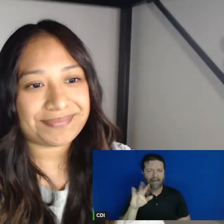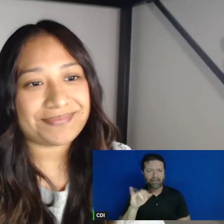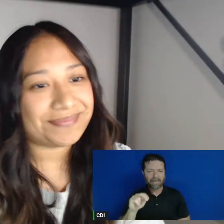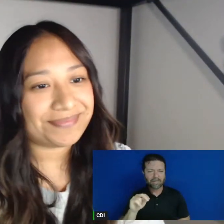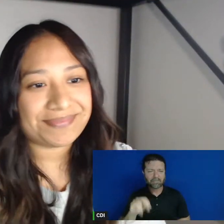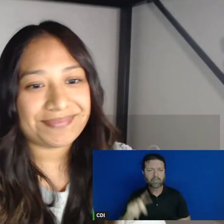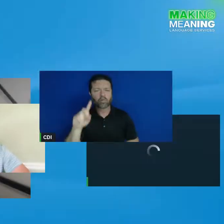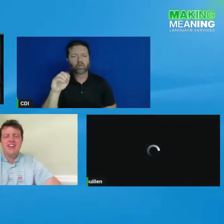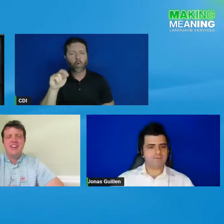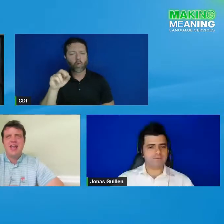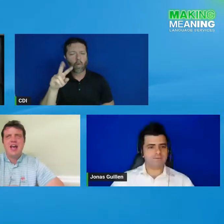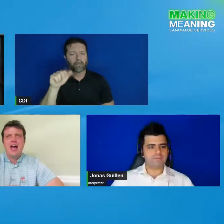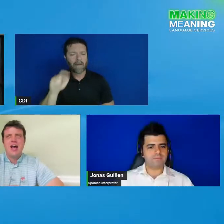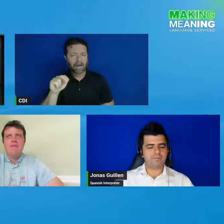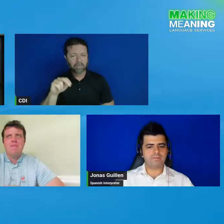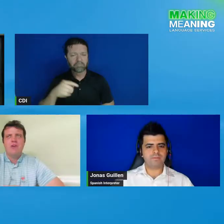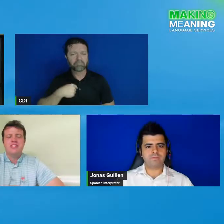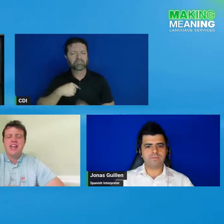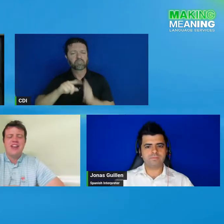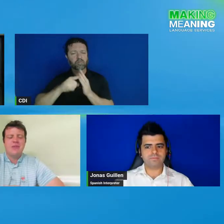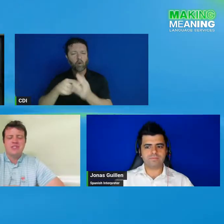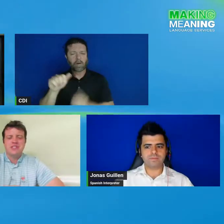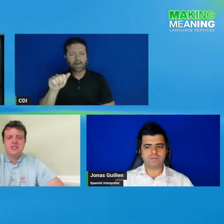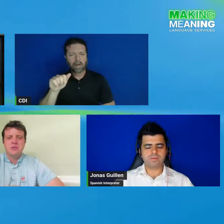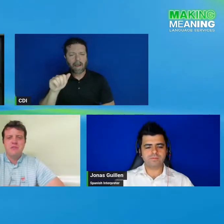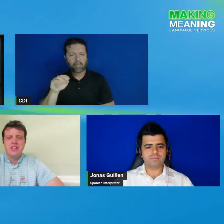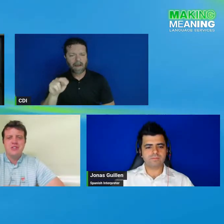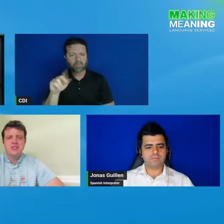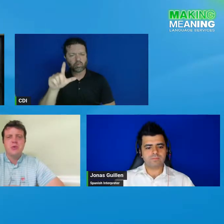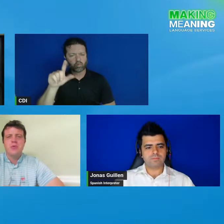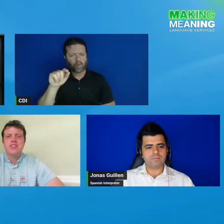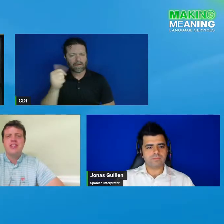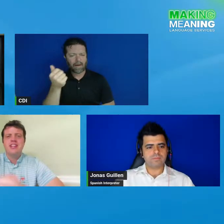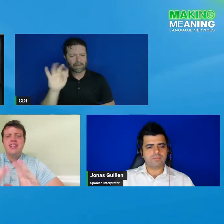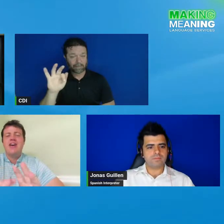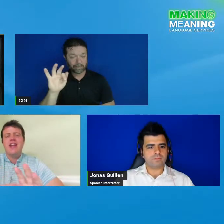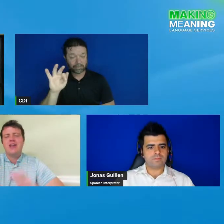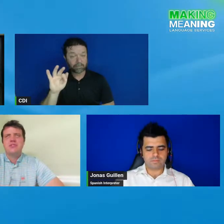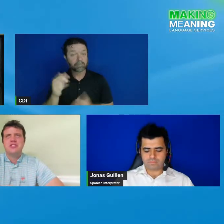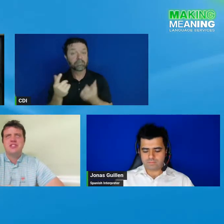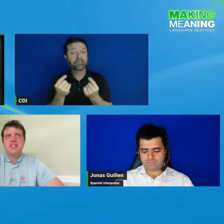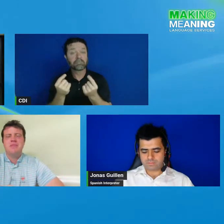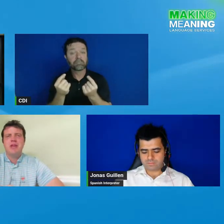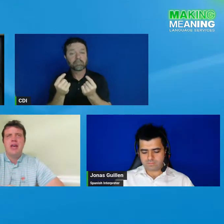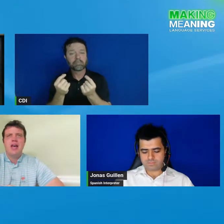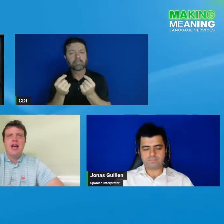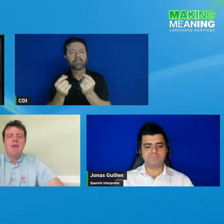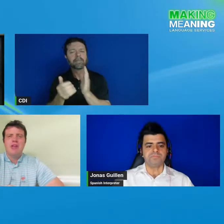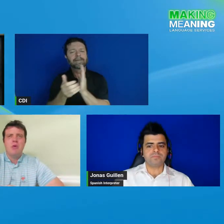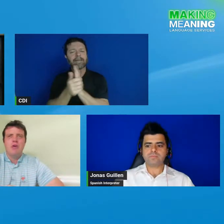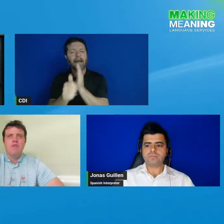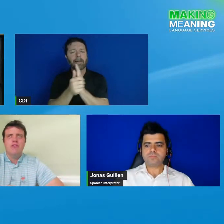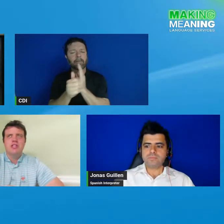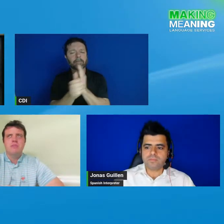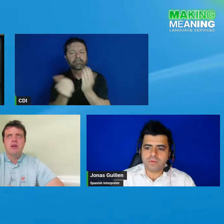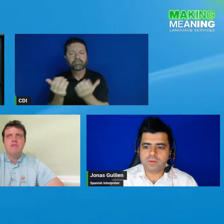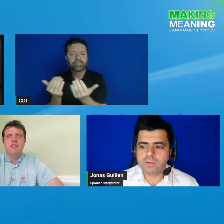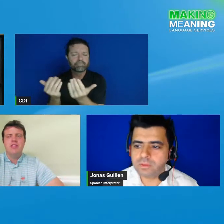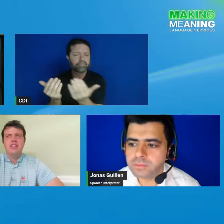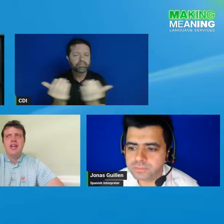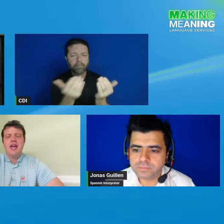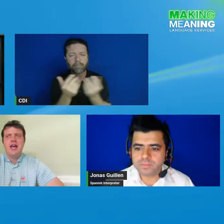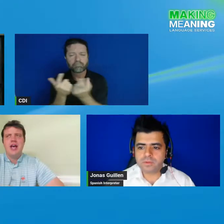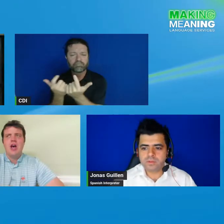back in 2019. Work as a talent acquisition supervisor. So within the talent acquisition team, I'll be going over some